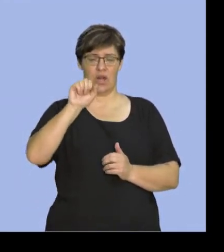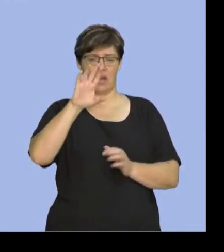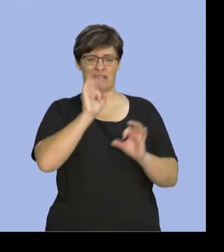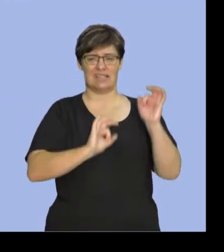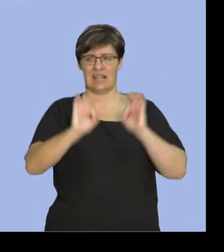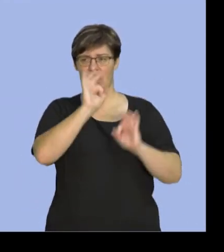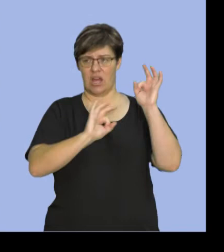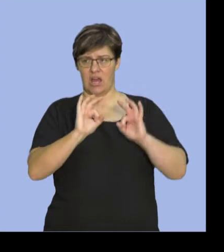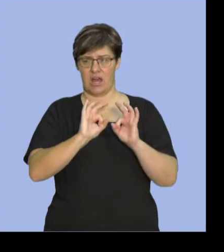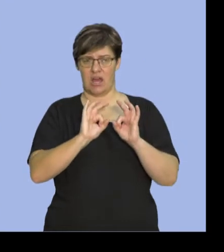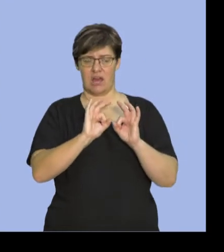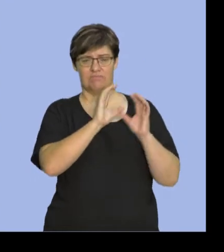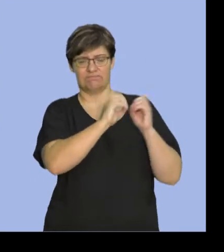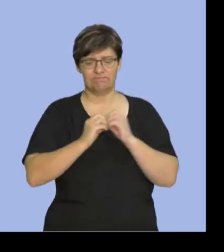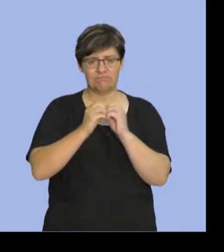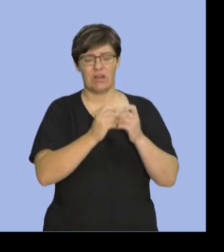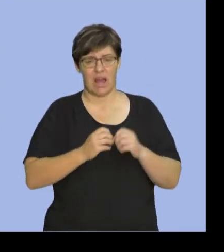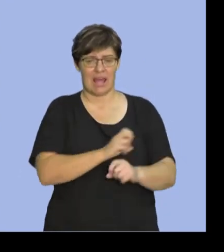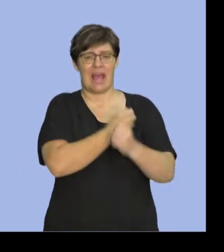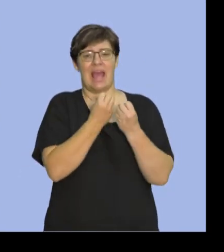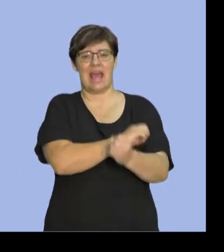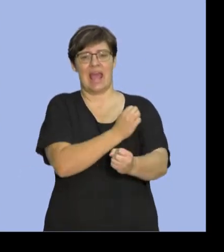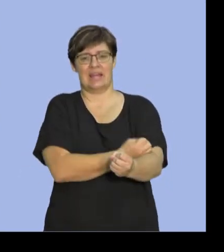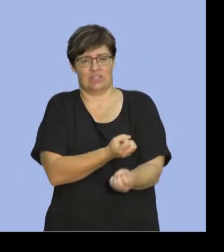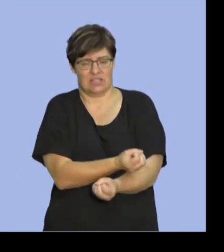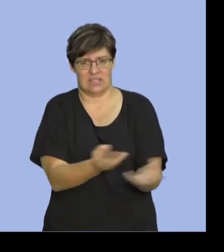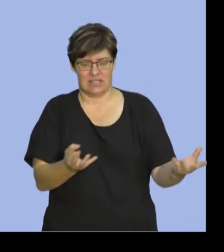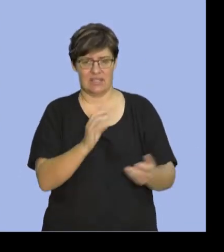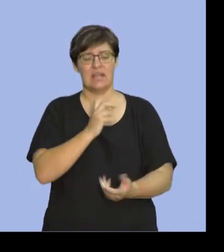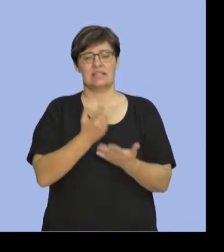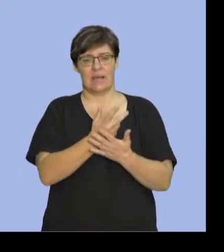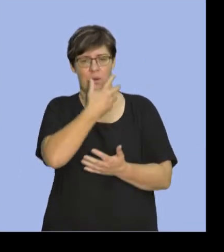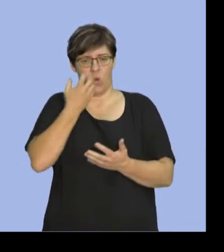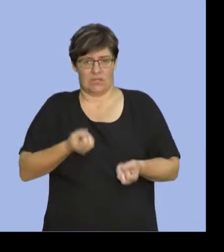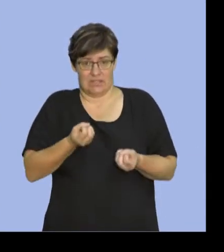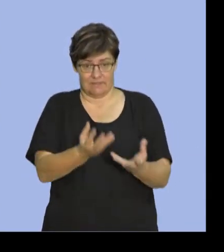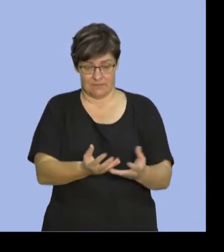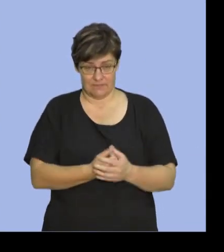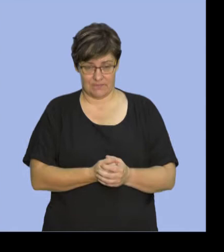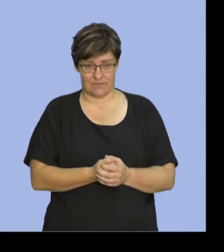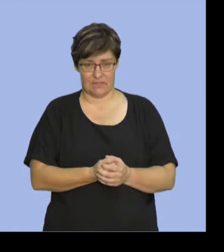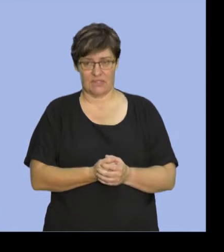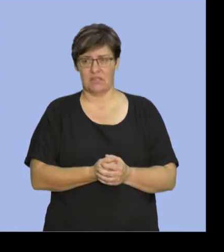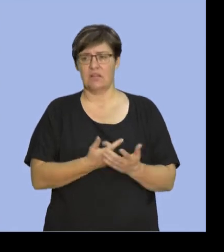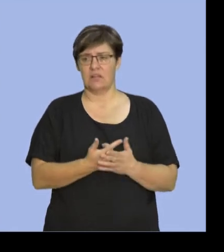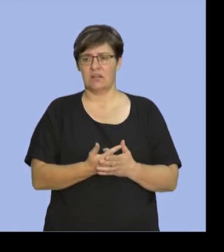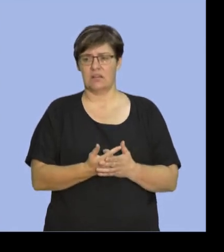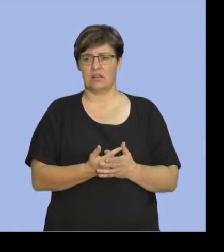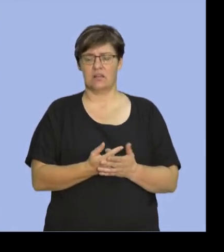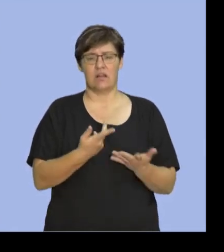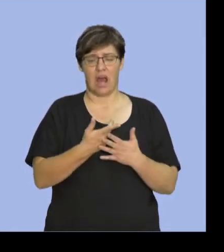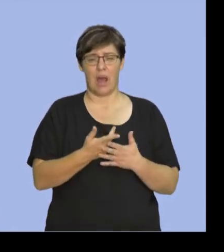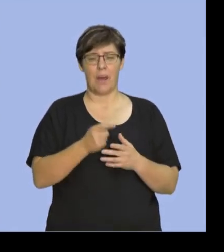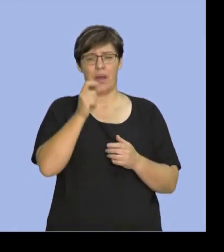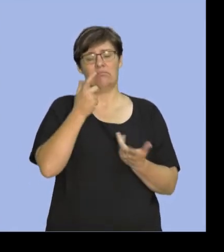crucial metabolic processes that produces heat and energy in our body. The concept of what happens when the